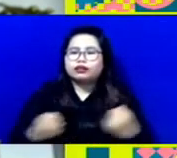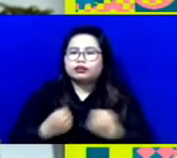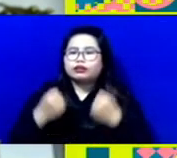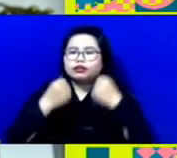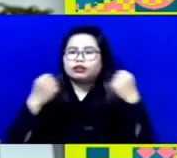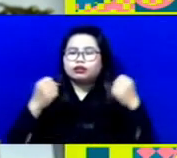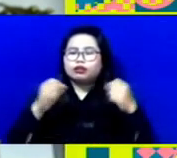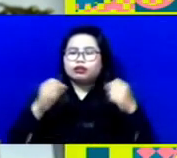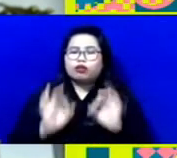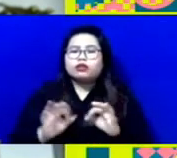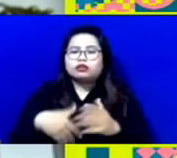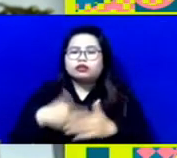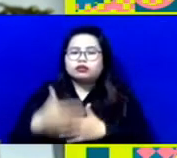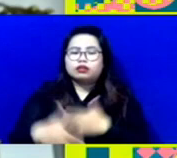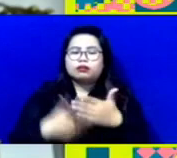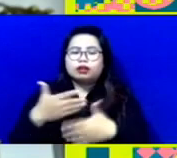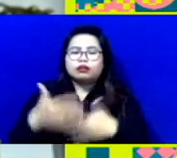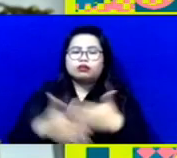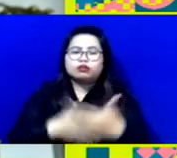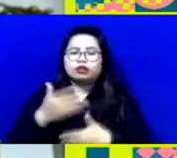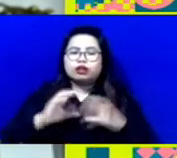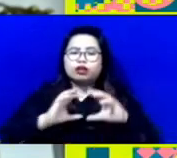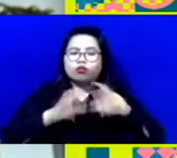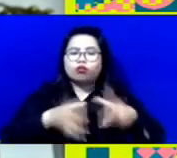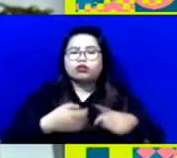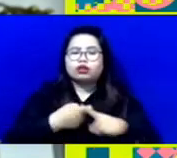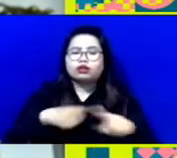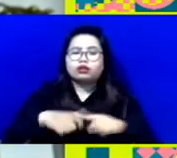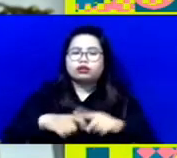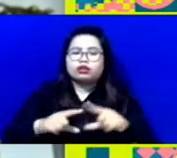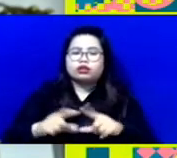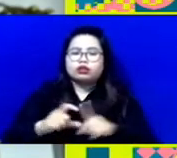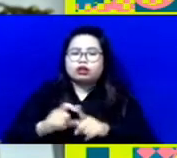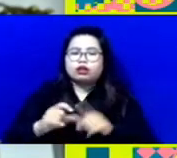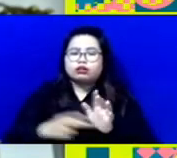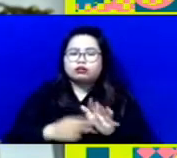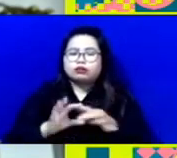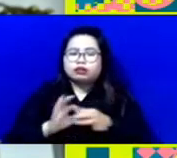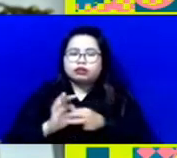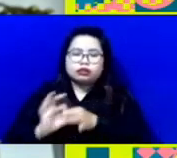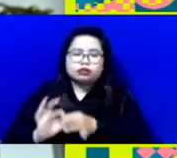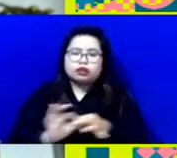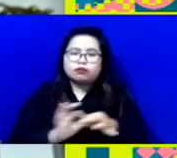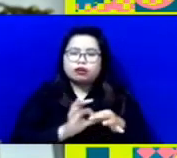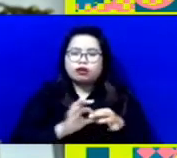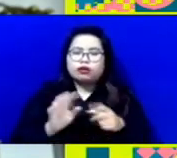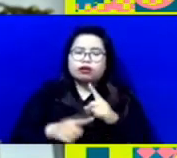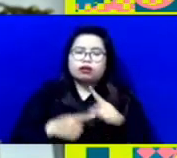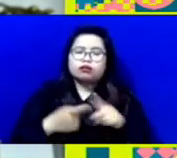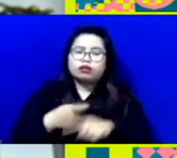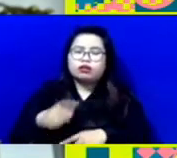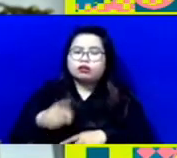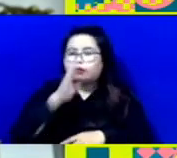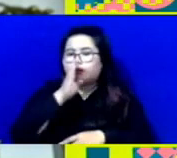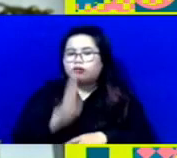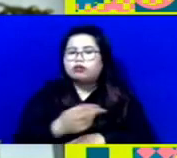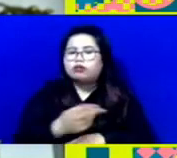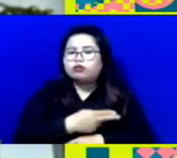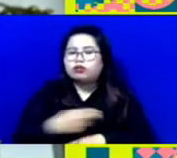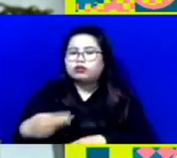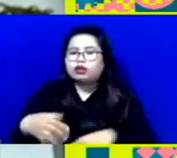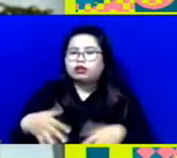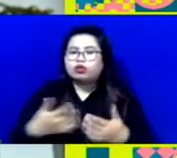Kadin, working together with Eurochem, a recognition for businesses and individuals who are exemplary